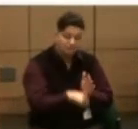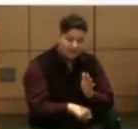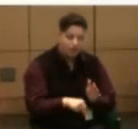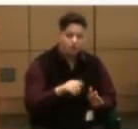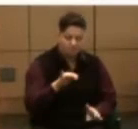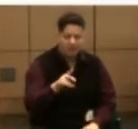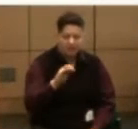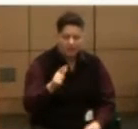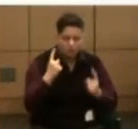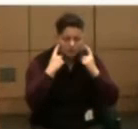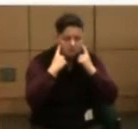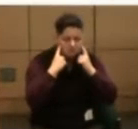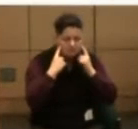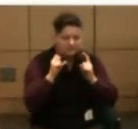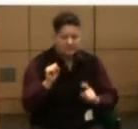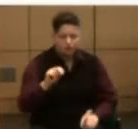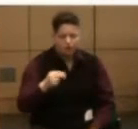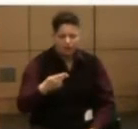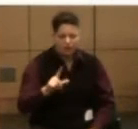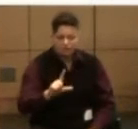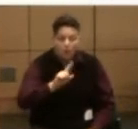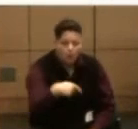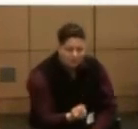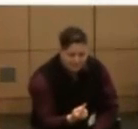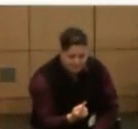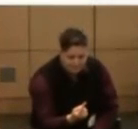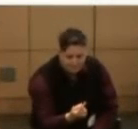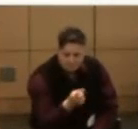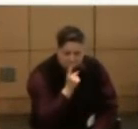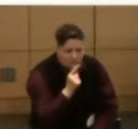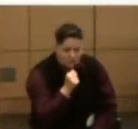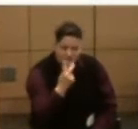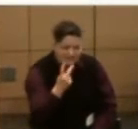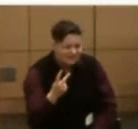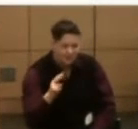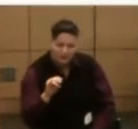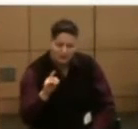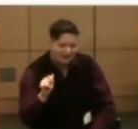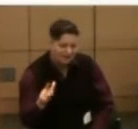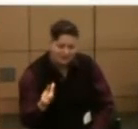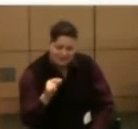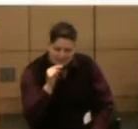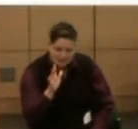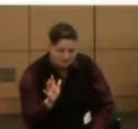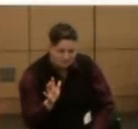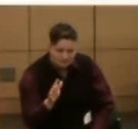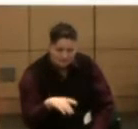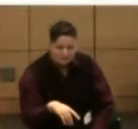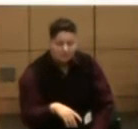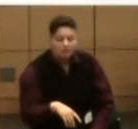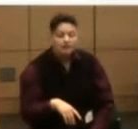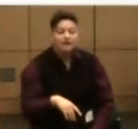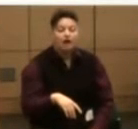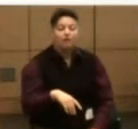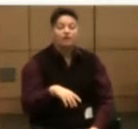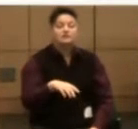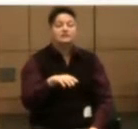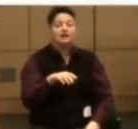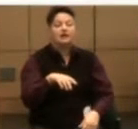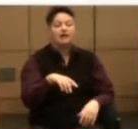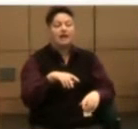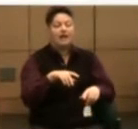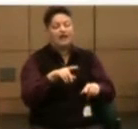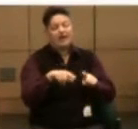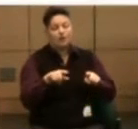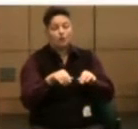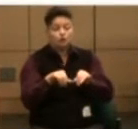loss presentation only. So it really does not show up in kids with unilateral hearing loss. There is a heterogeneous syndrome called Romano-Ward, which